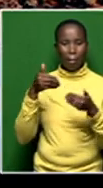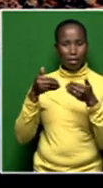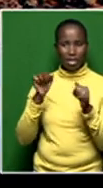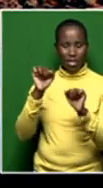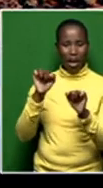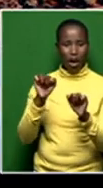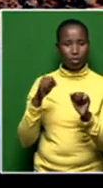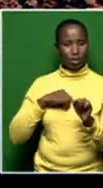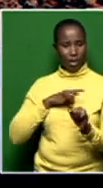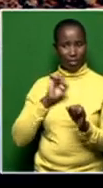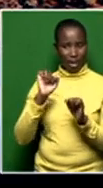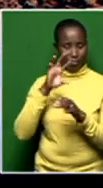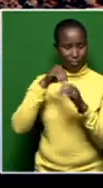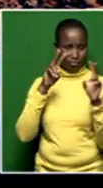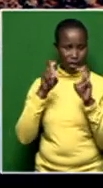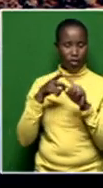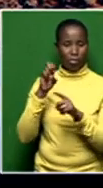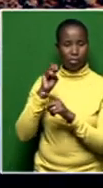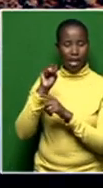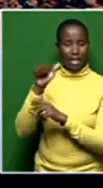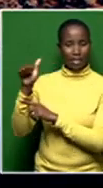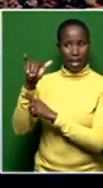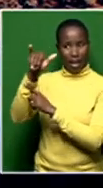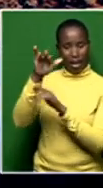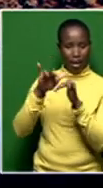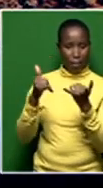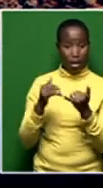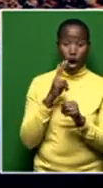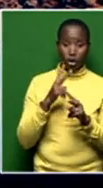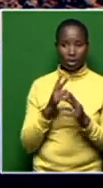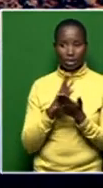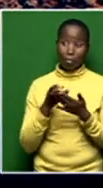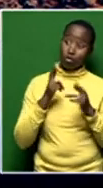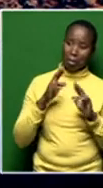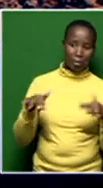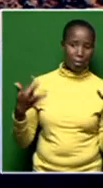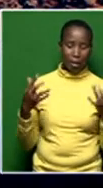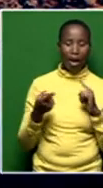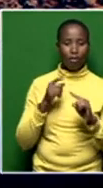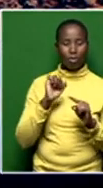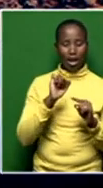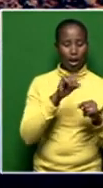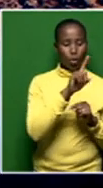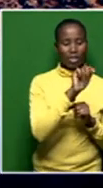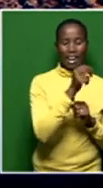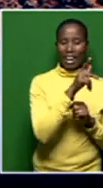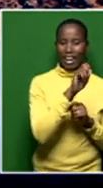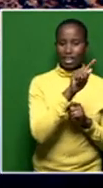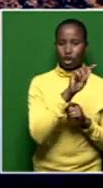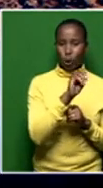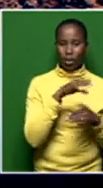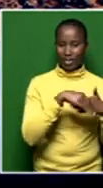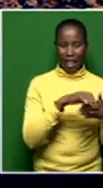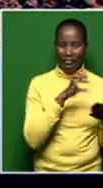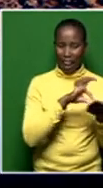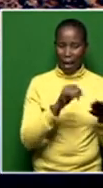and workers at SAA and all the question marks that are still hanging over the Takatso deal, which details of are just